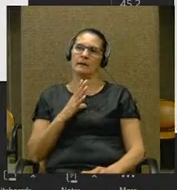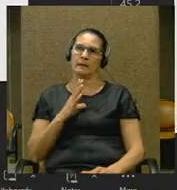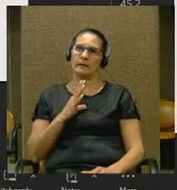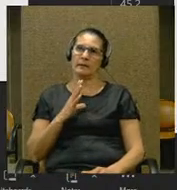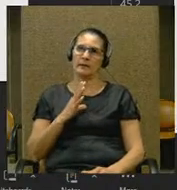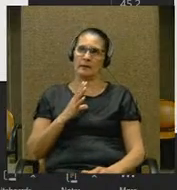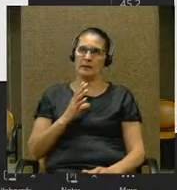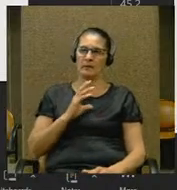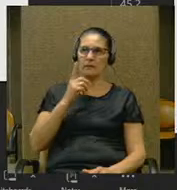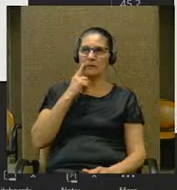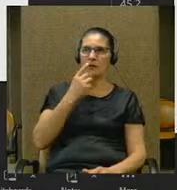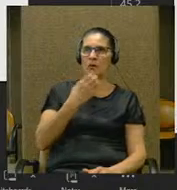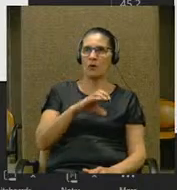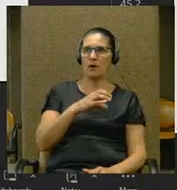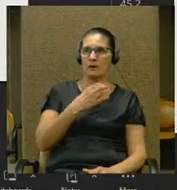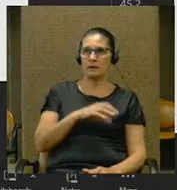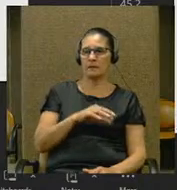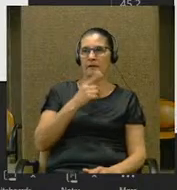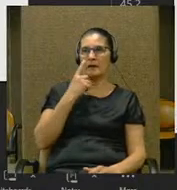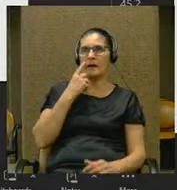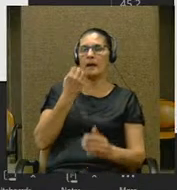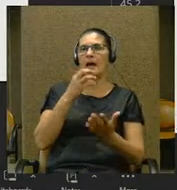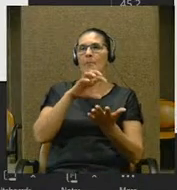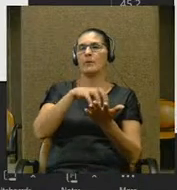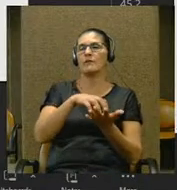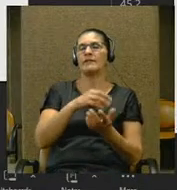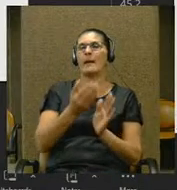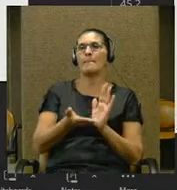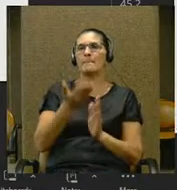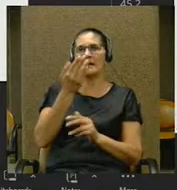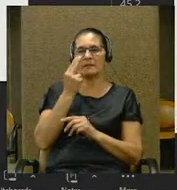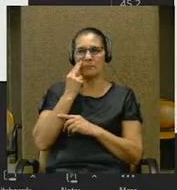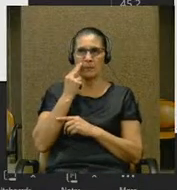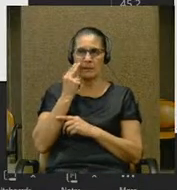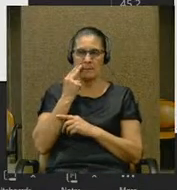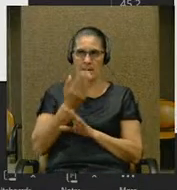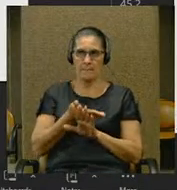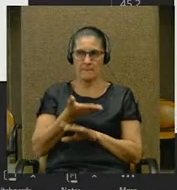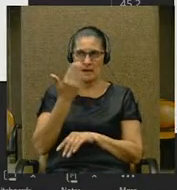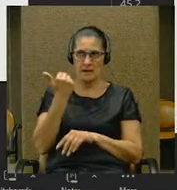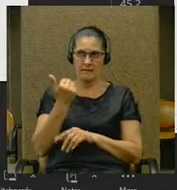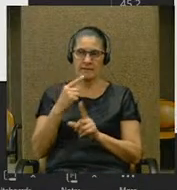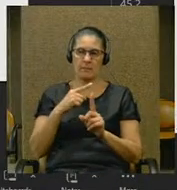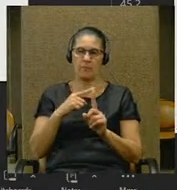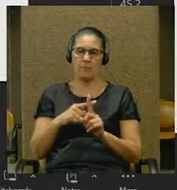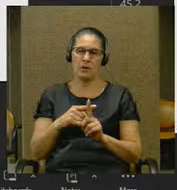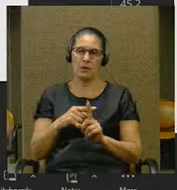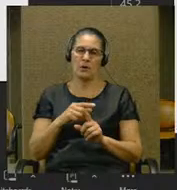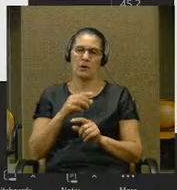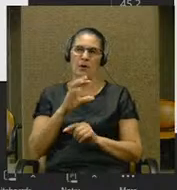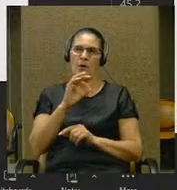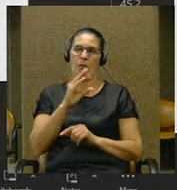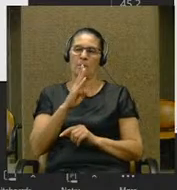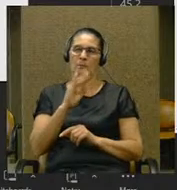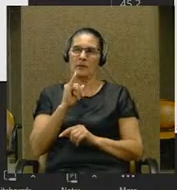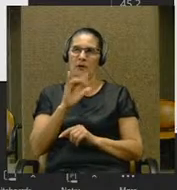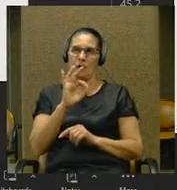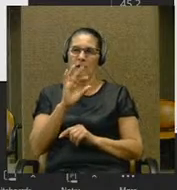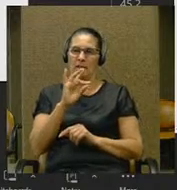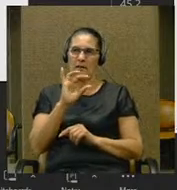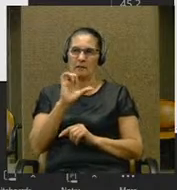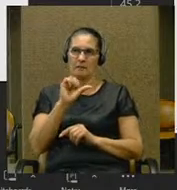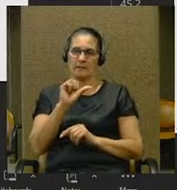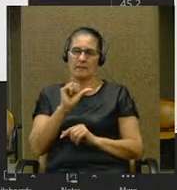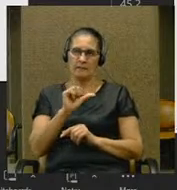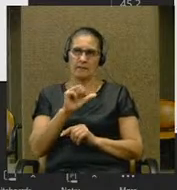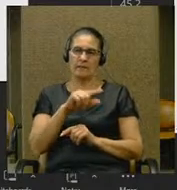affected province. That's shown by the darker purple color. It's a west coast, and then Alberta, which is